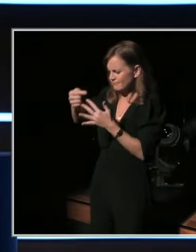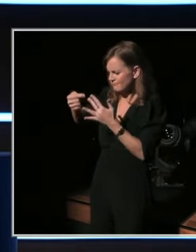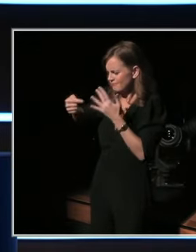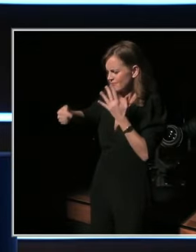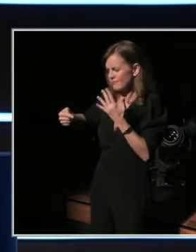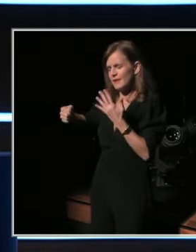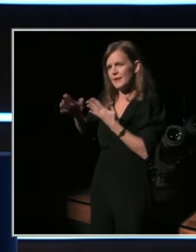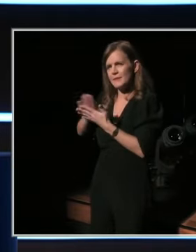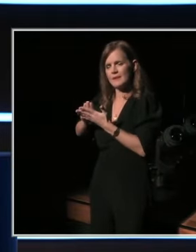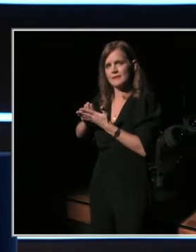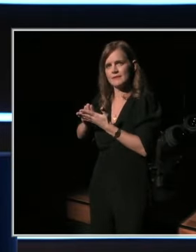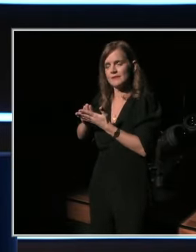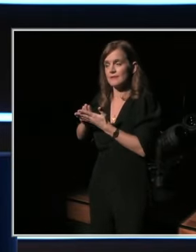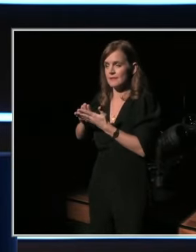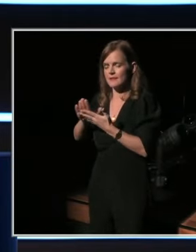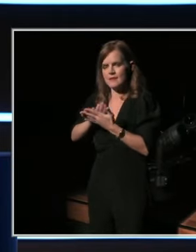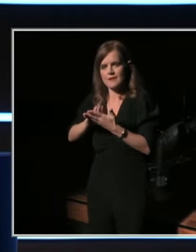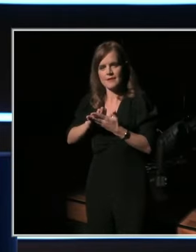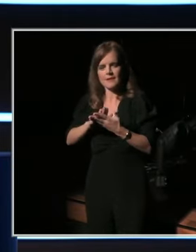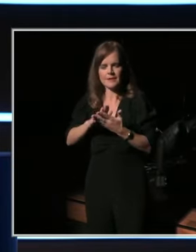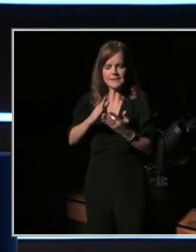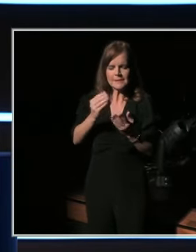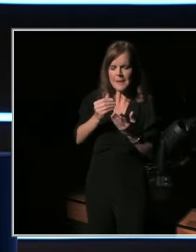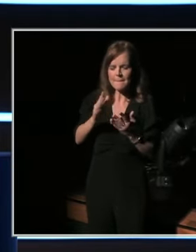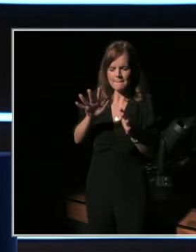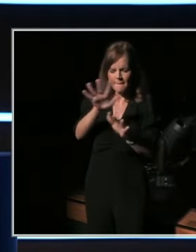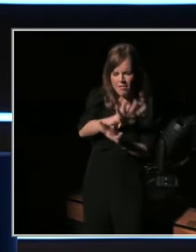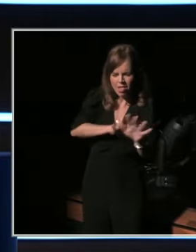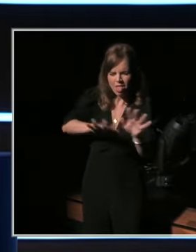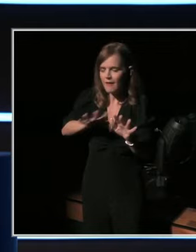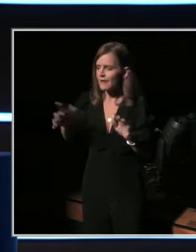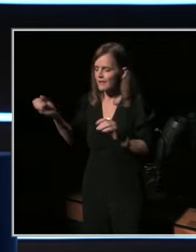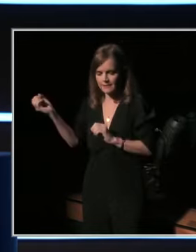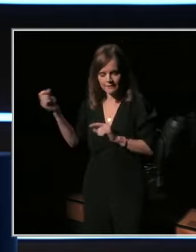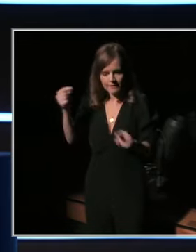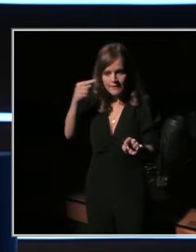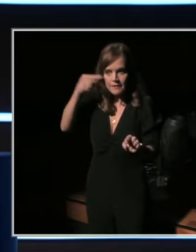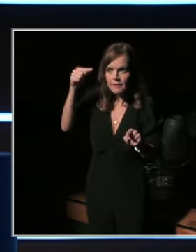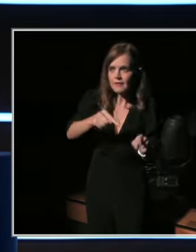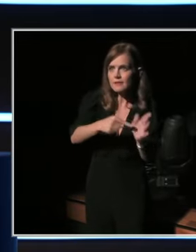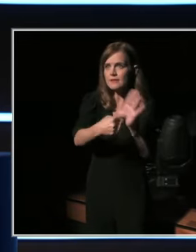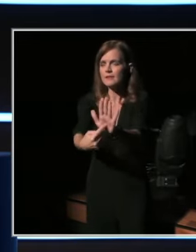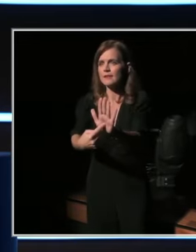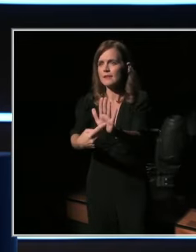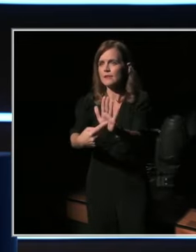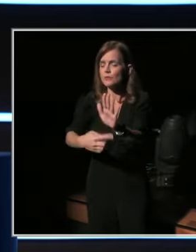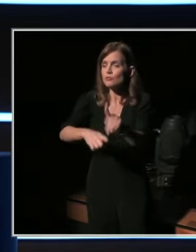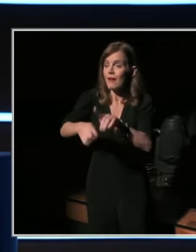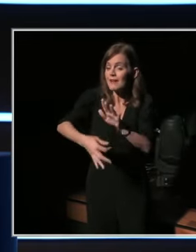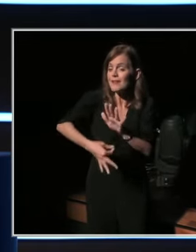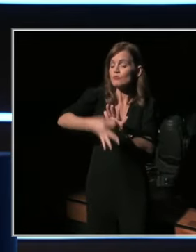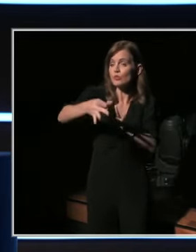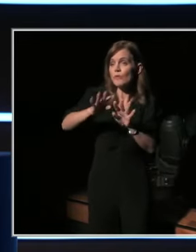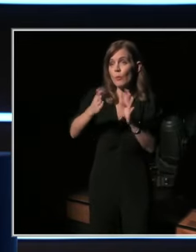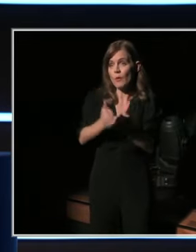to throw light onto darkness, even to make the world a little better, which often they actually